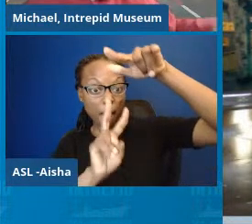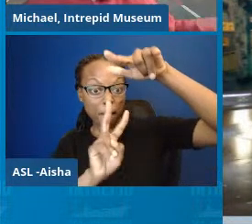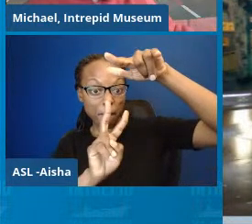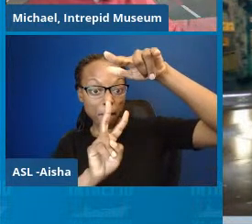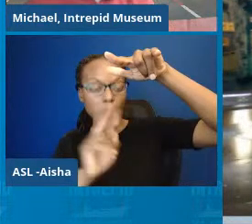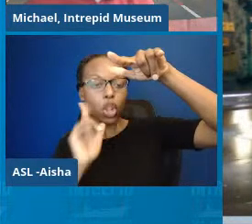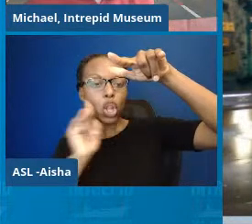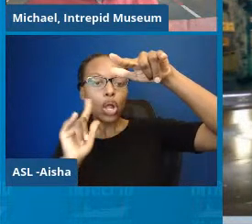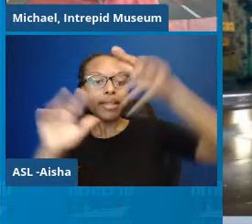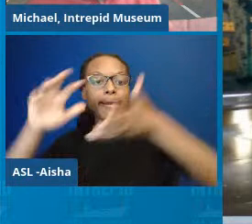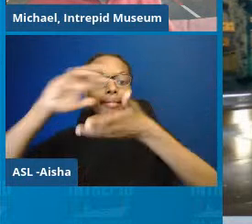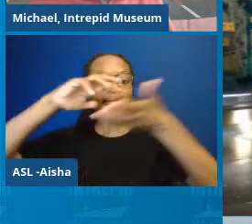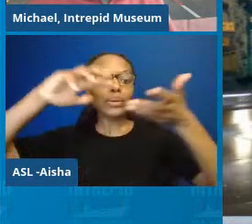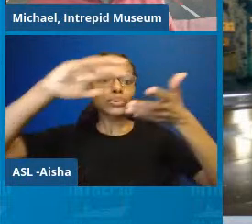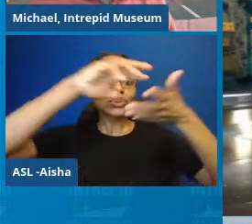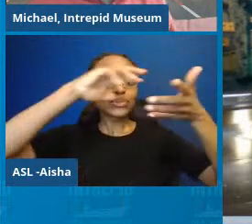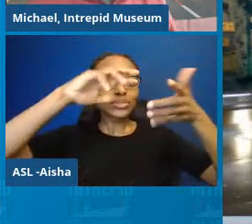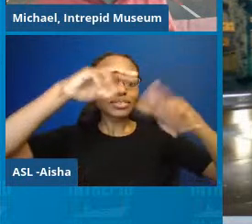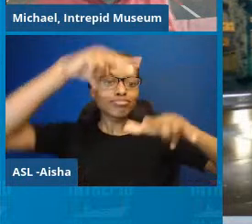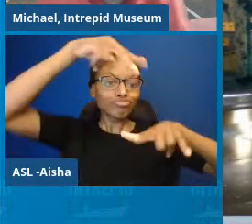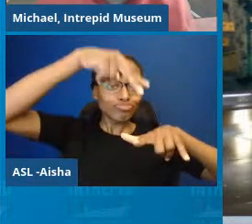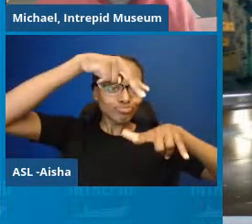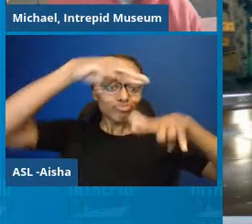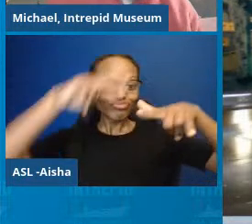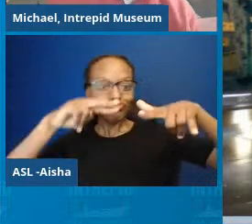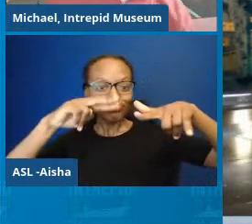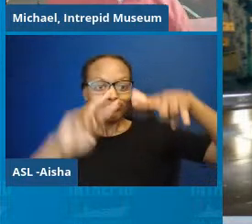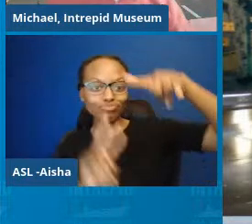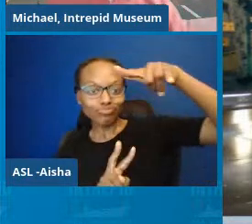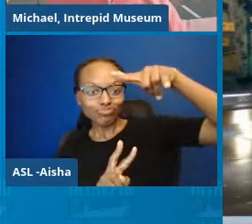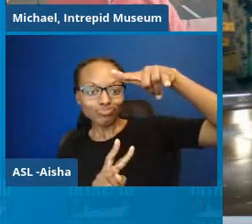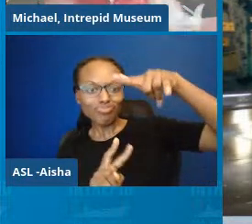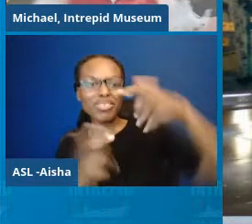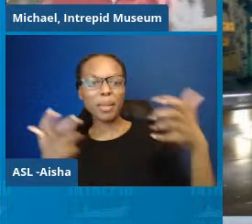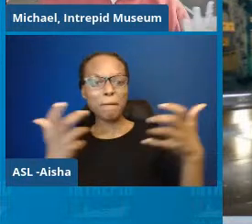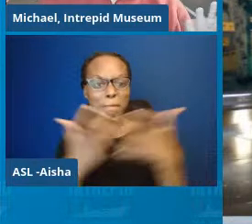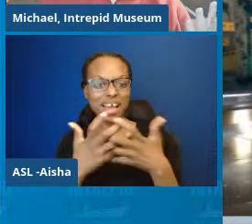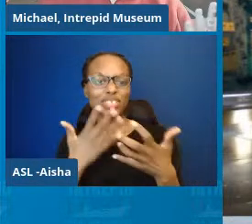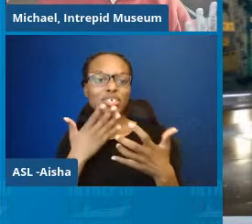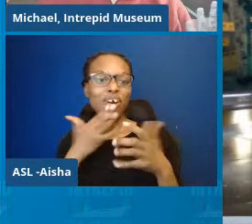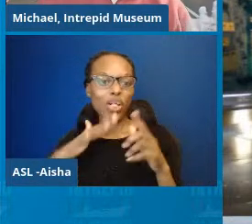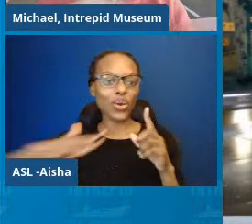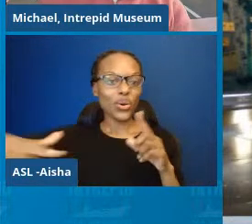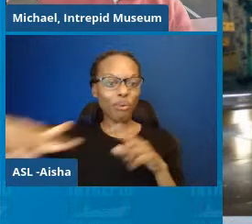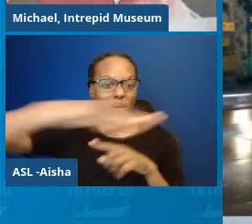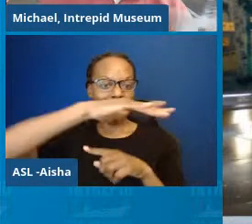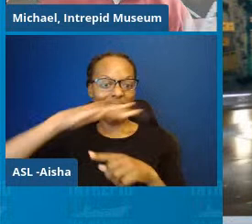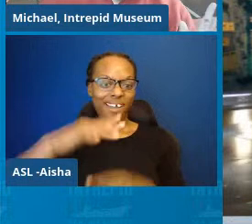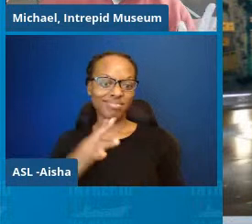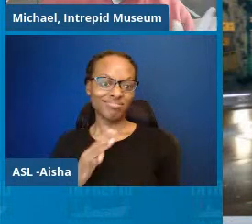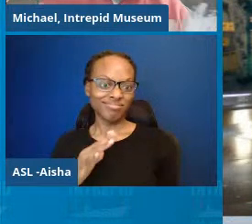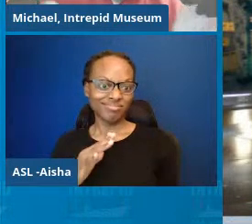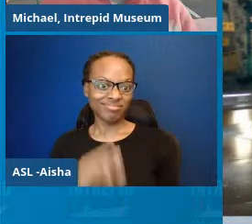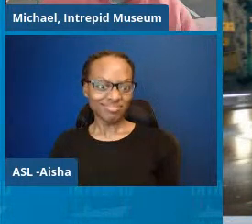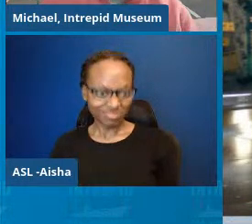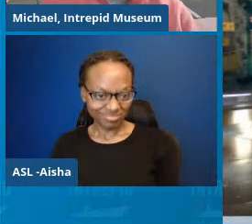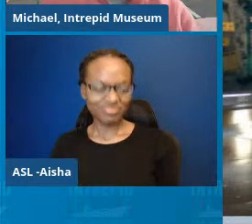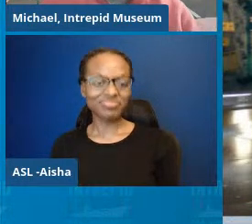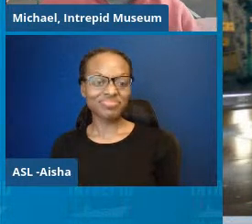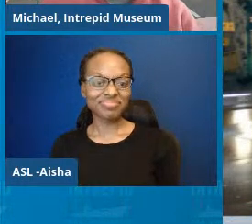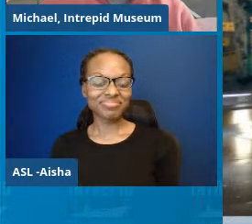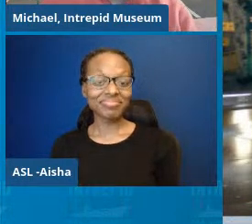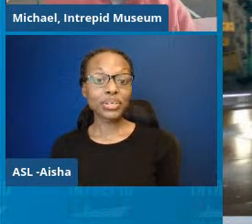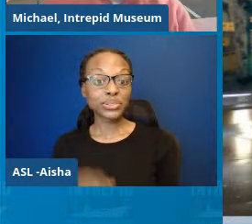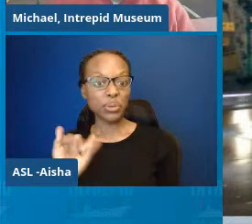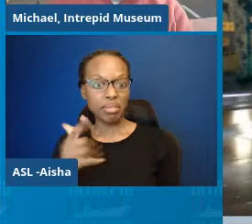designed intentionally to help it camouflage. Now, that's a lot of fascinating stuff about